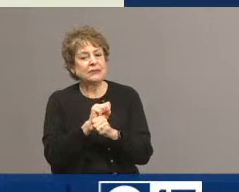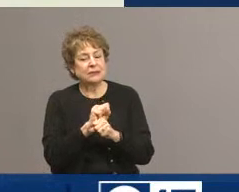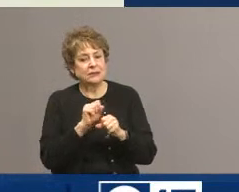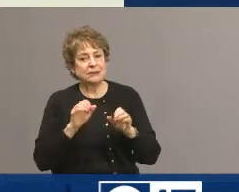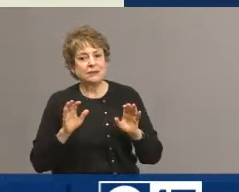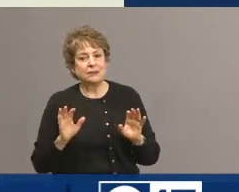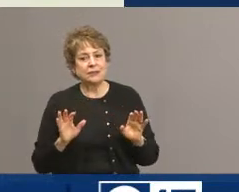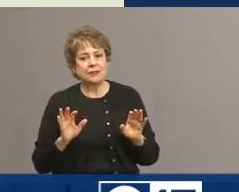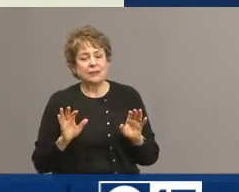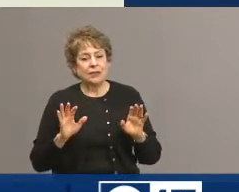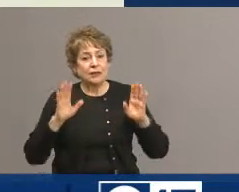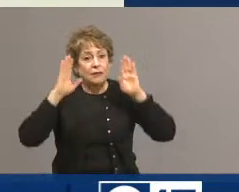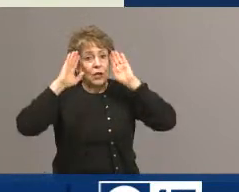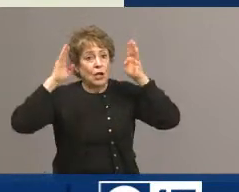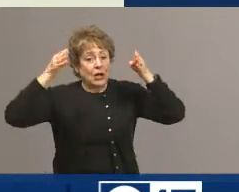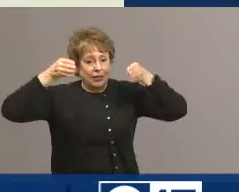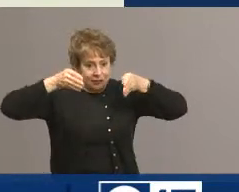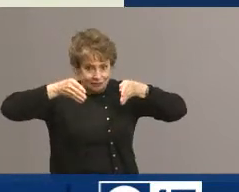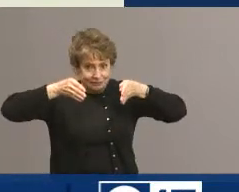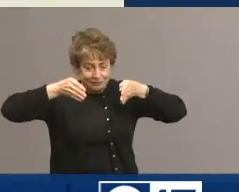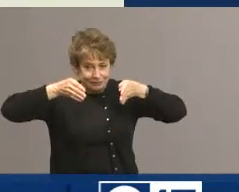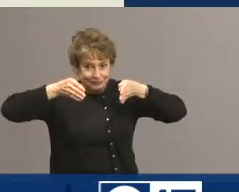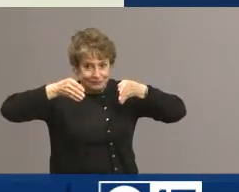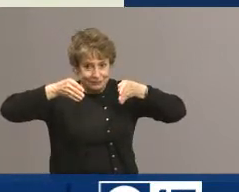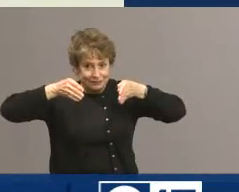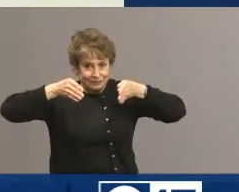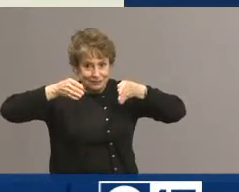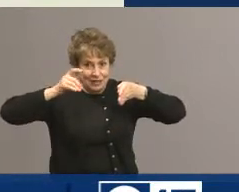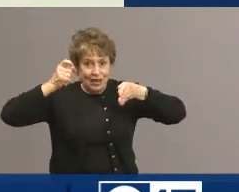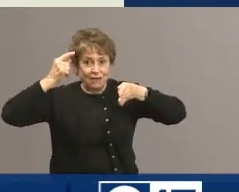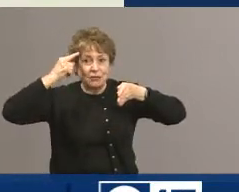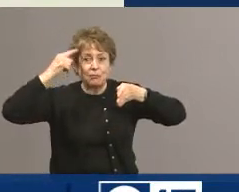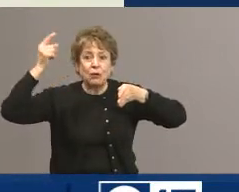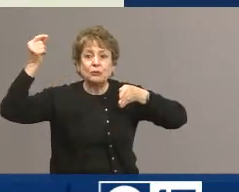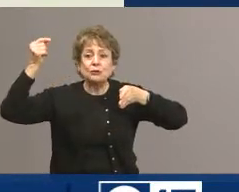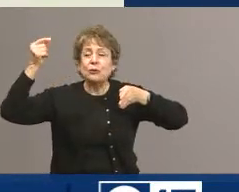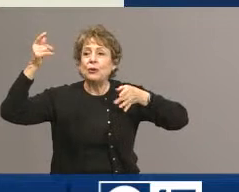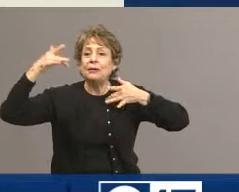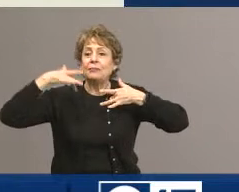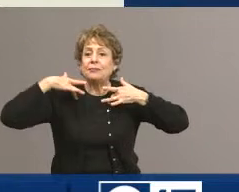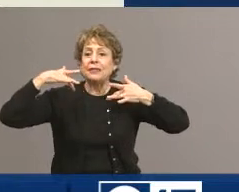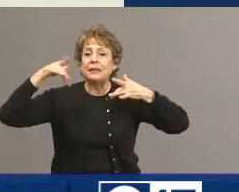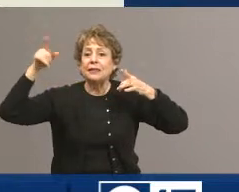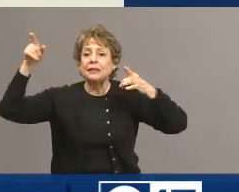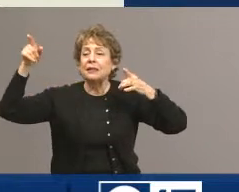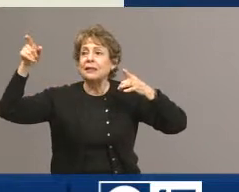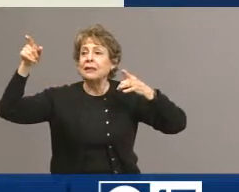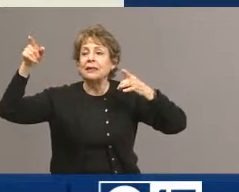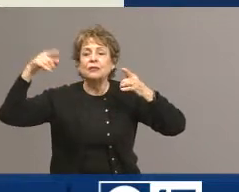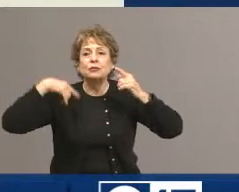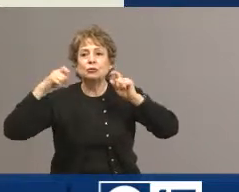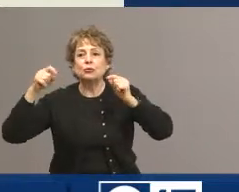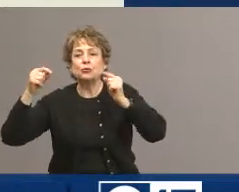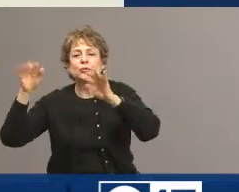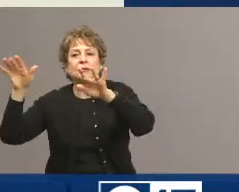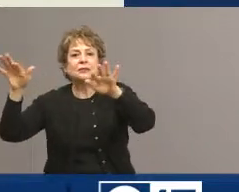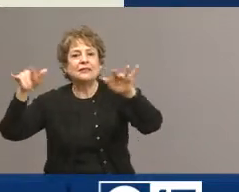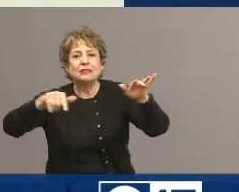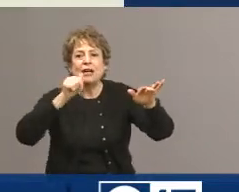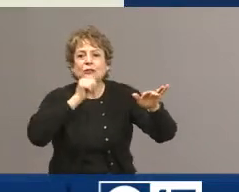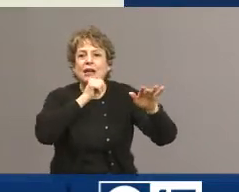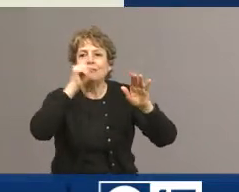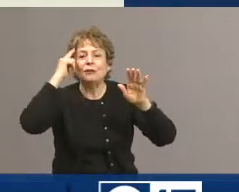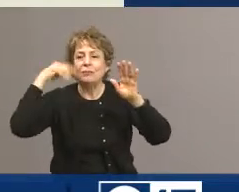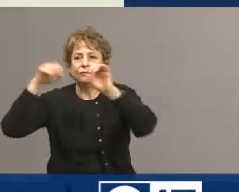state government. And all I can say, in addition that none of the decisions have been easy, is that I have